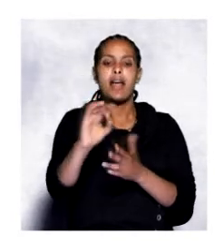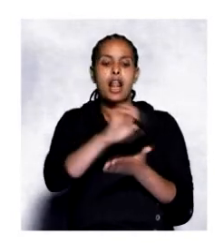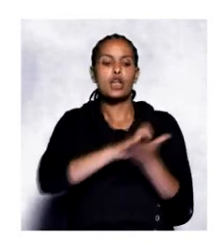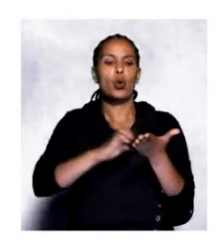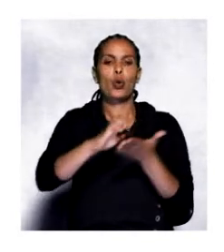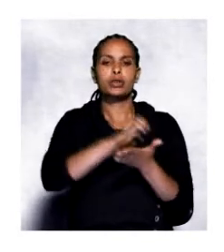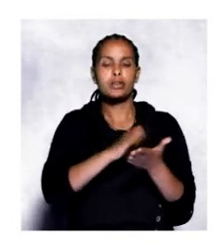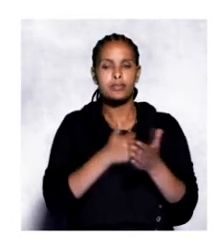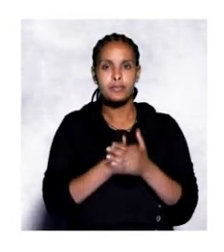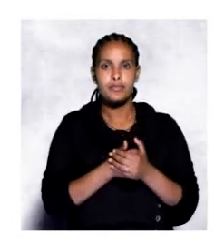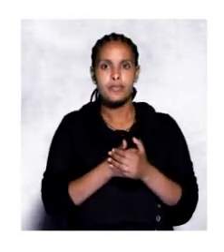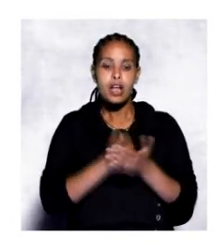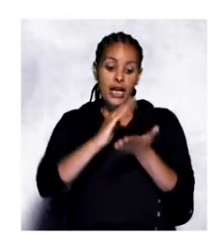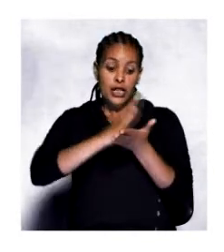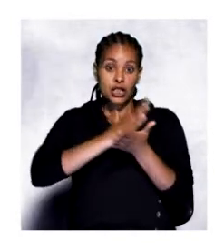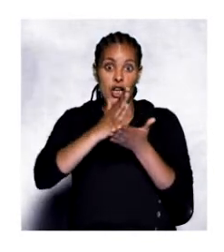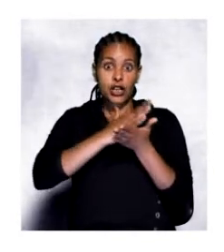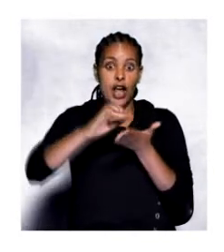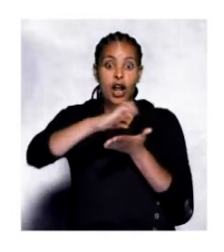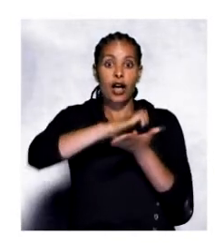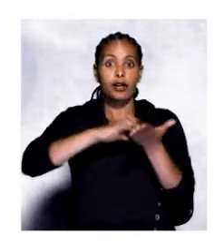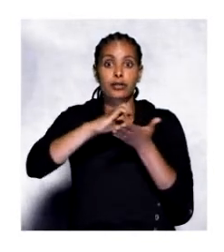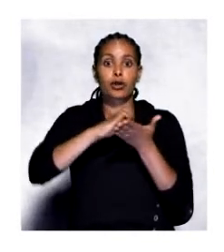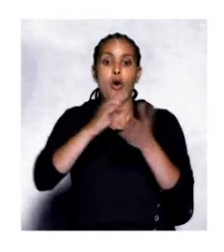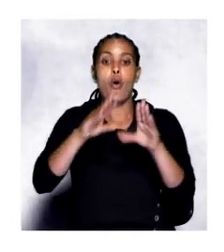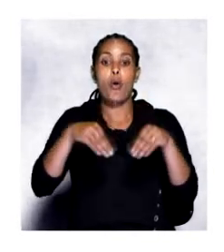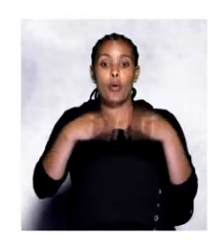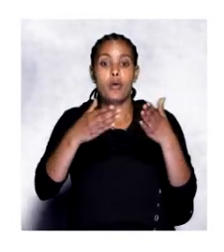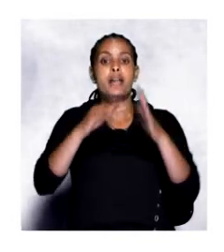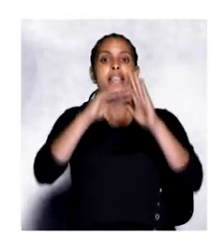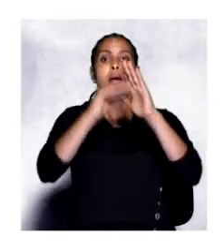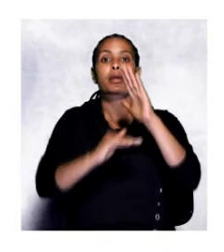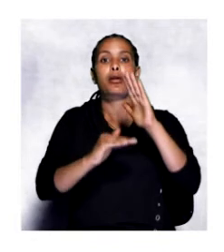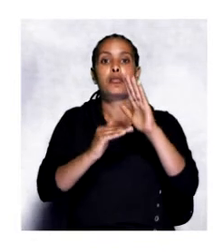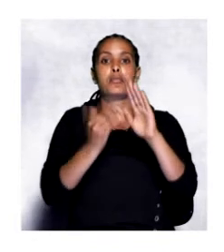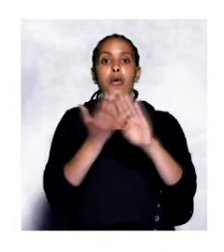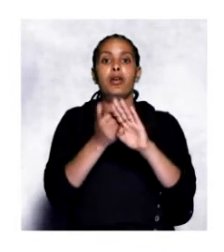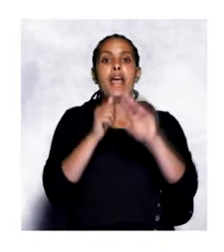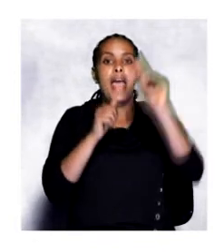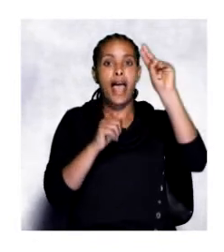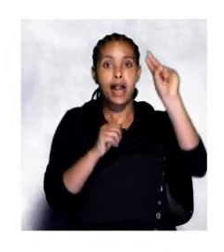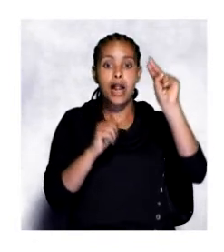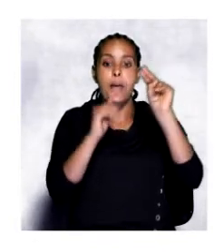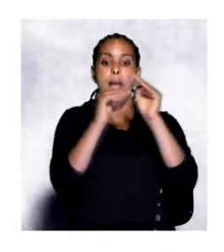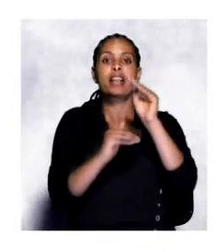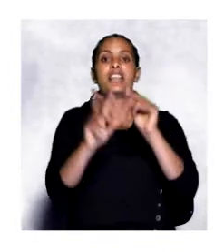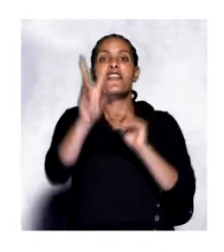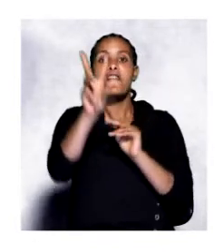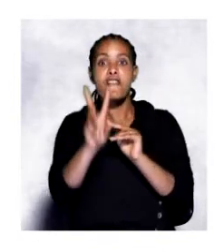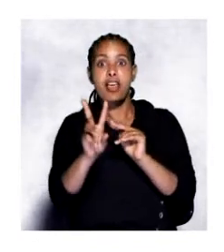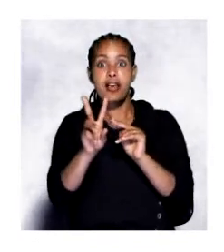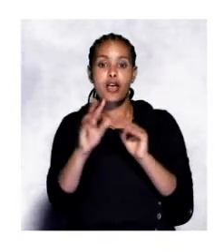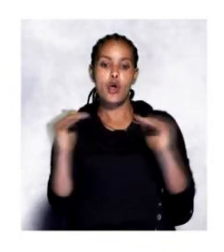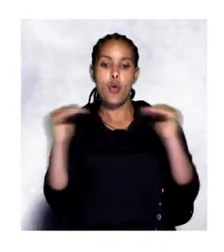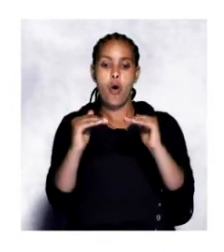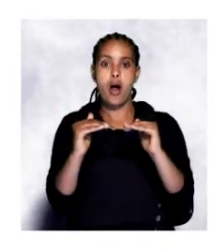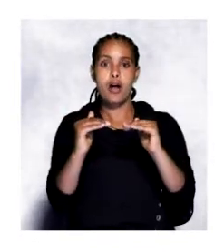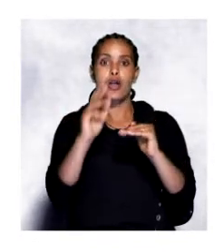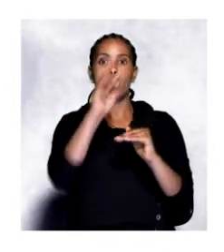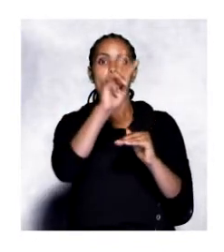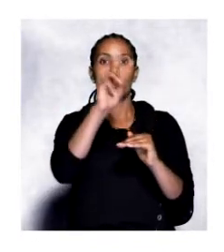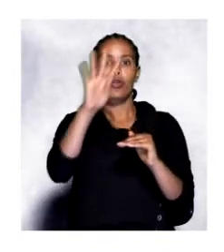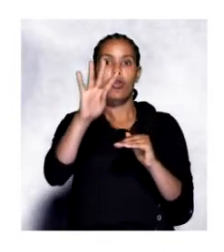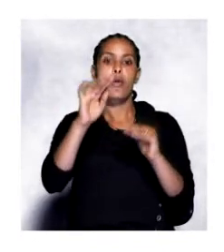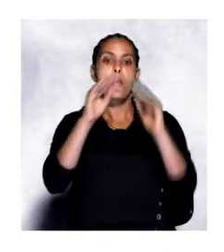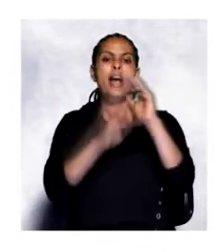electrons. Shared electron S is obtained by subtracting V from N. N minus V equal 24